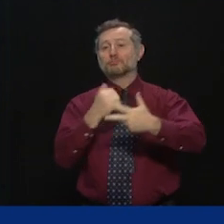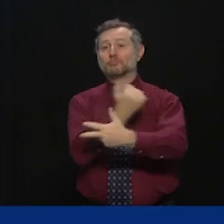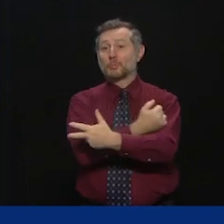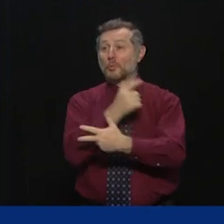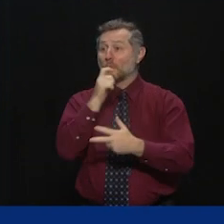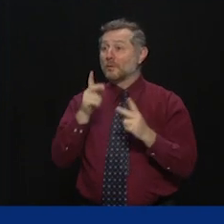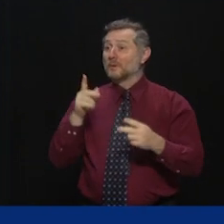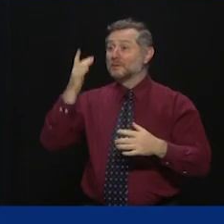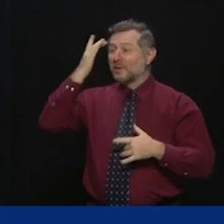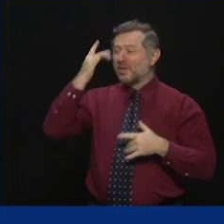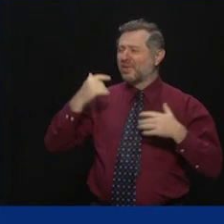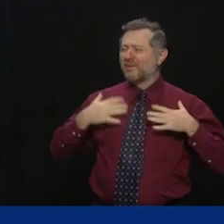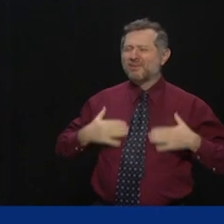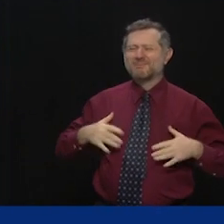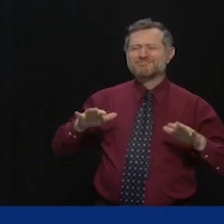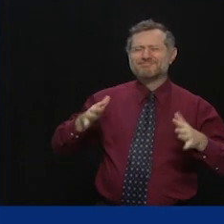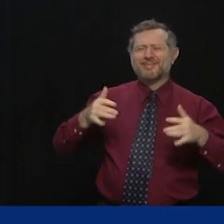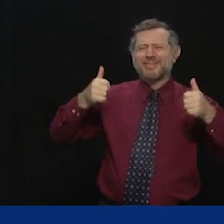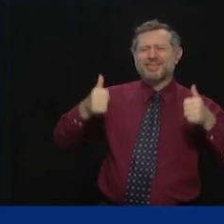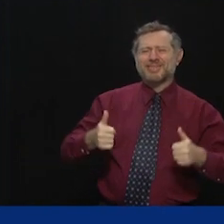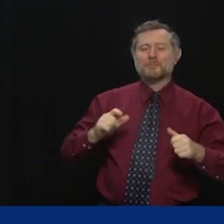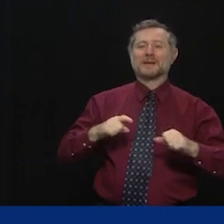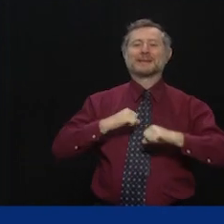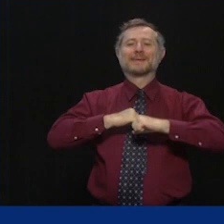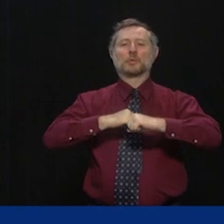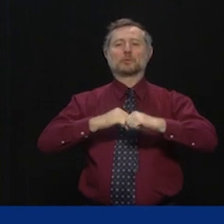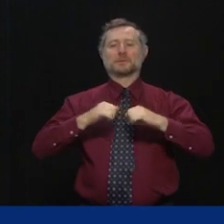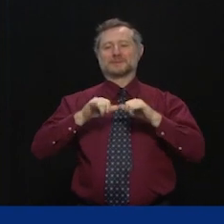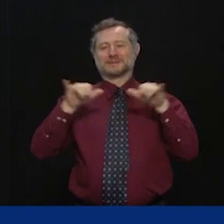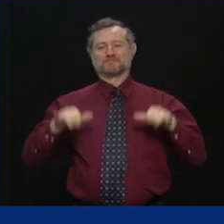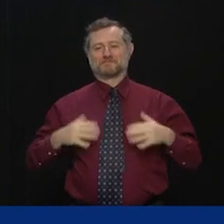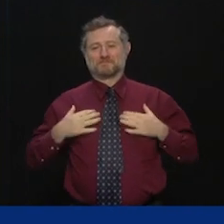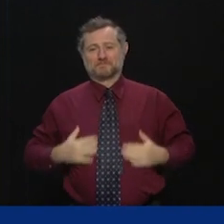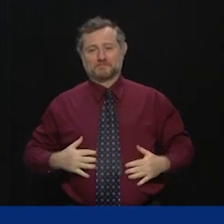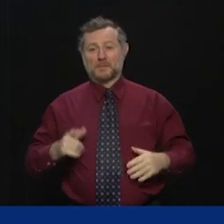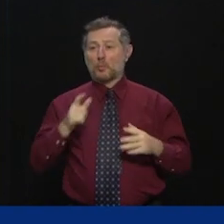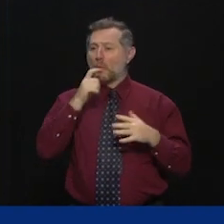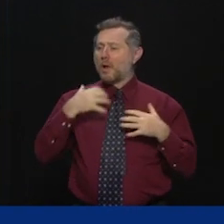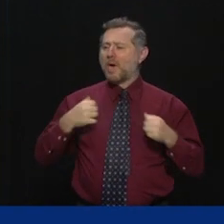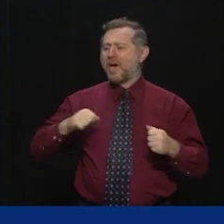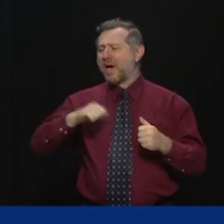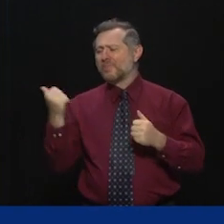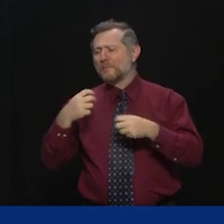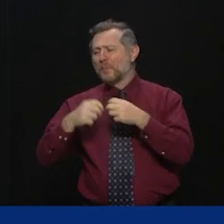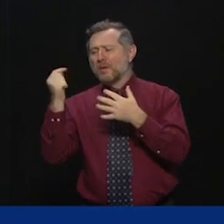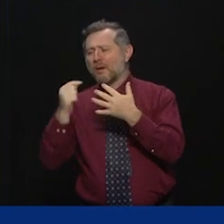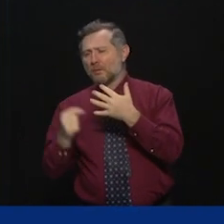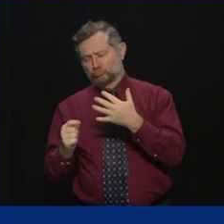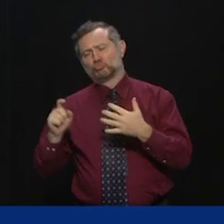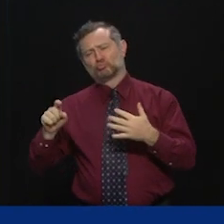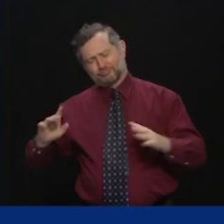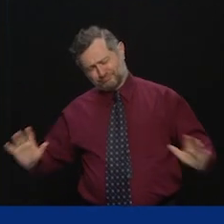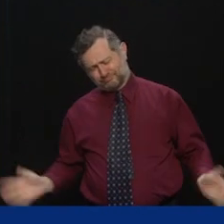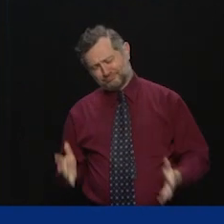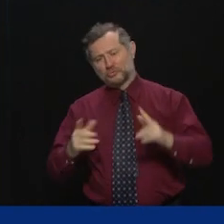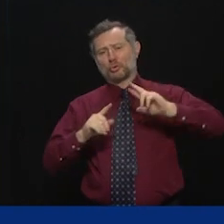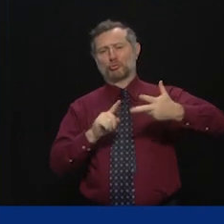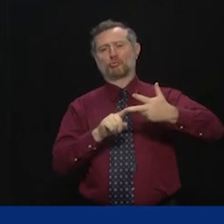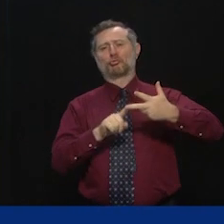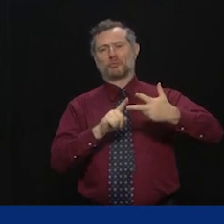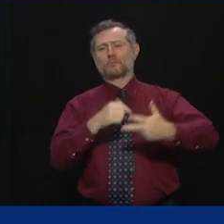who have those immunocompromised comorbidities, as it were, that if you're eligible, you should get that booster